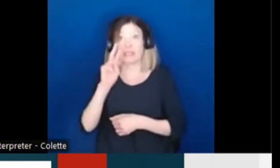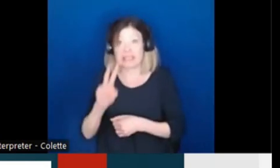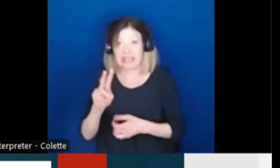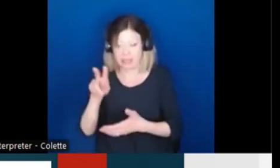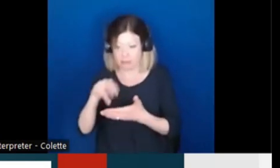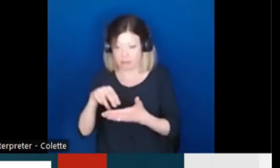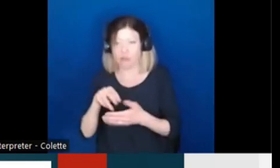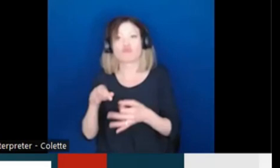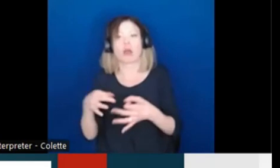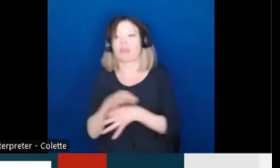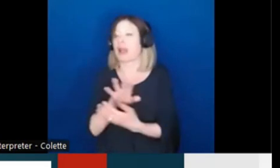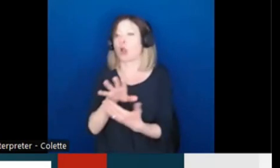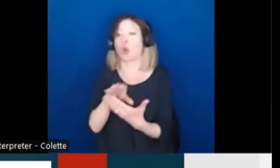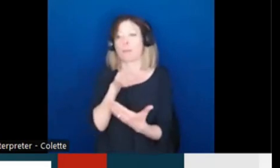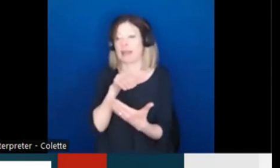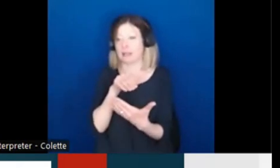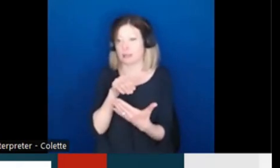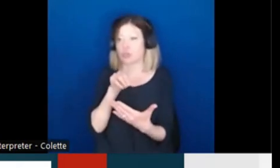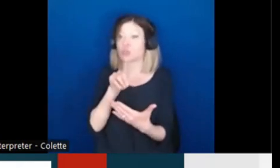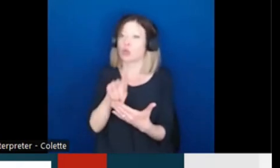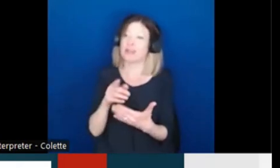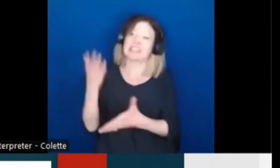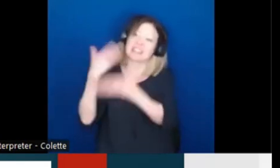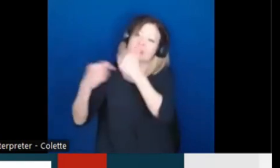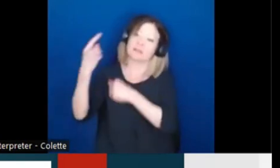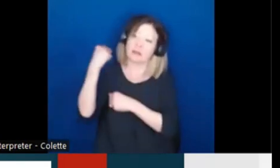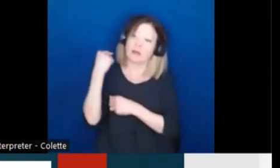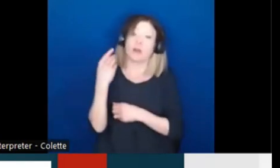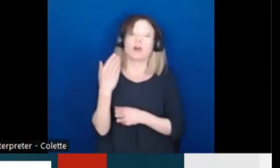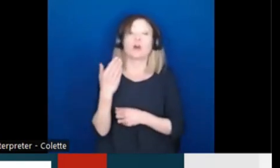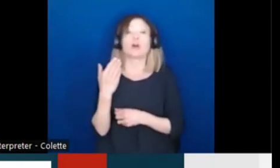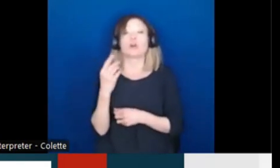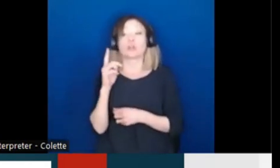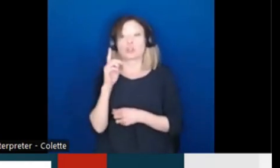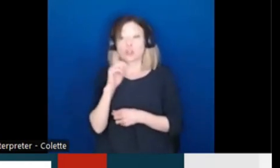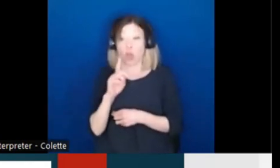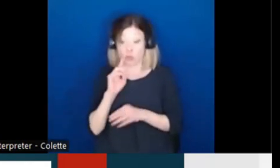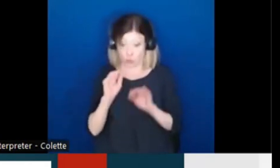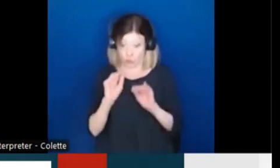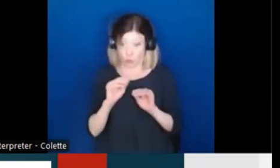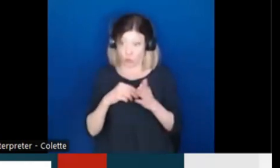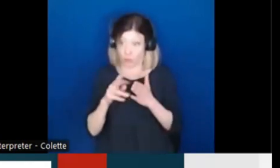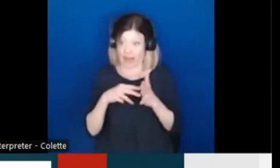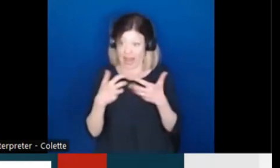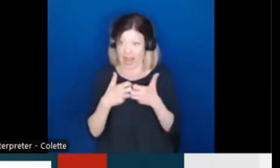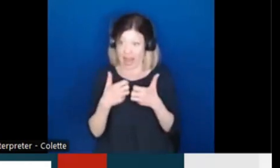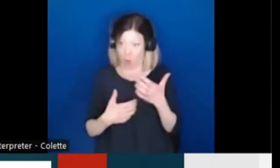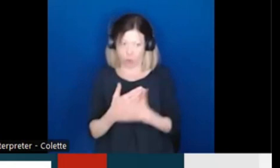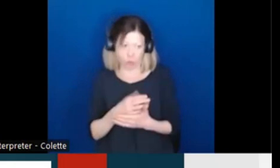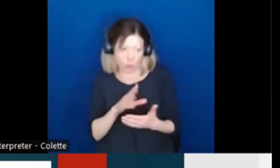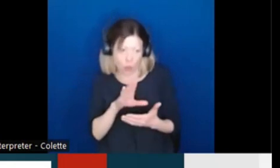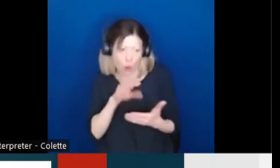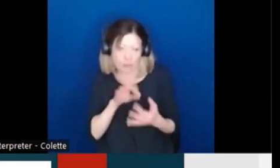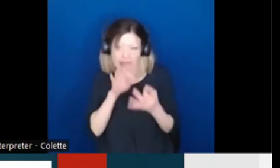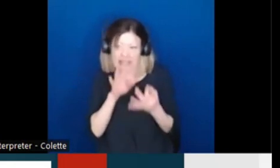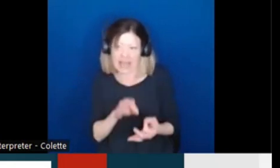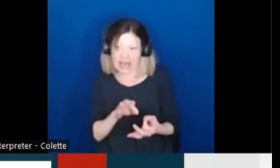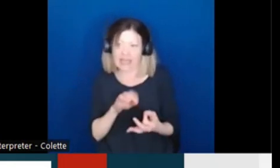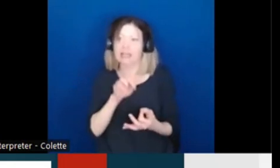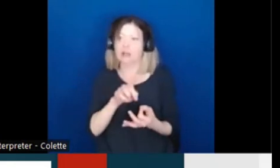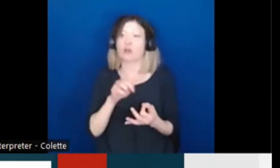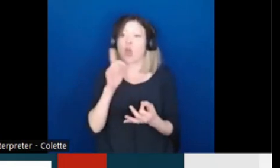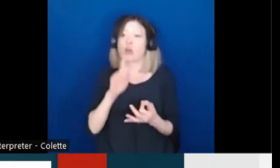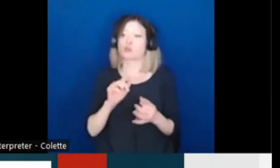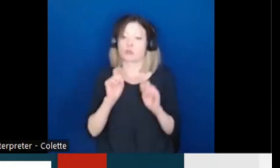were usually taught to paint by copying. They were thought to be not as original as boys. But Emily loved animals, she loved nature, and she would